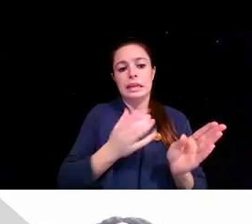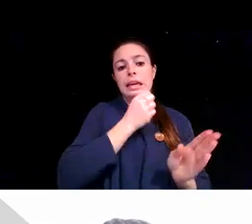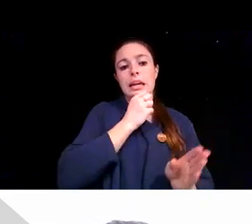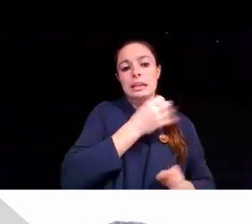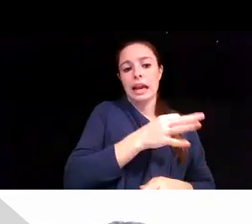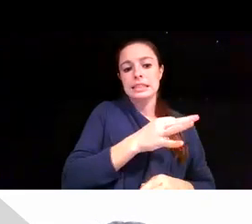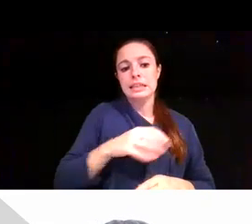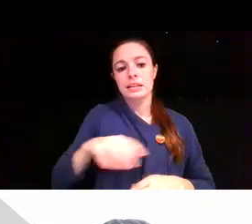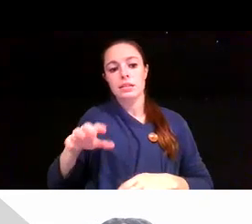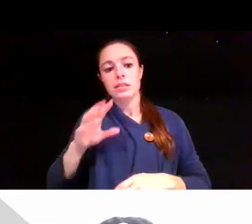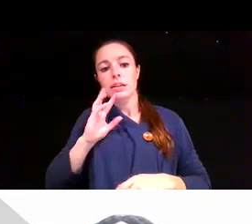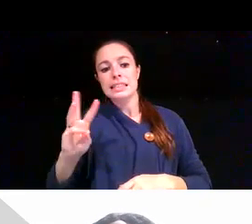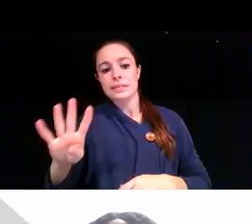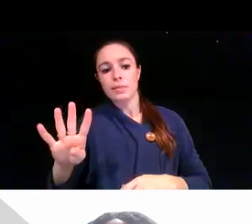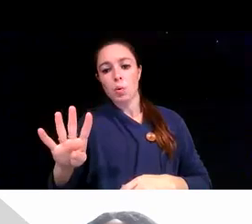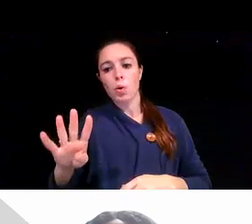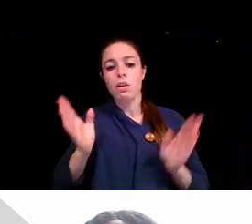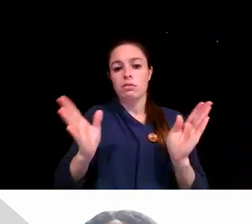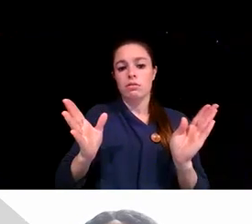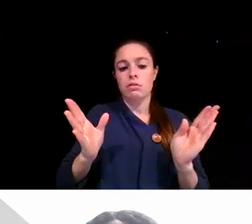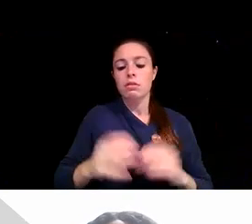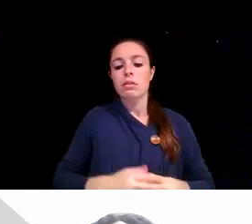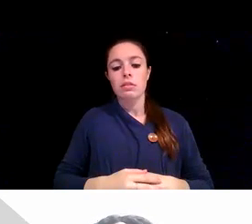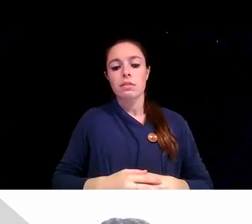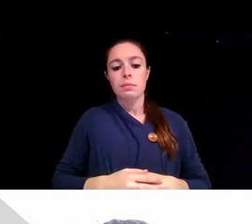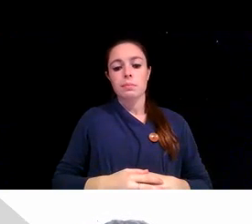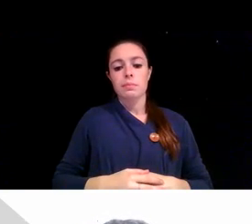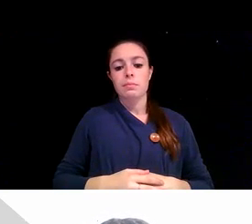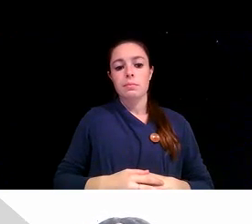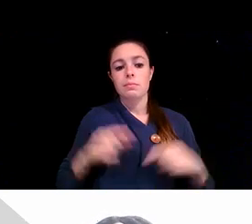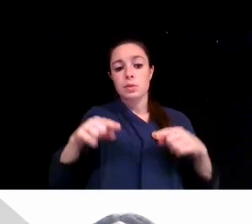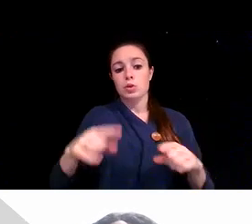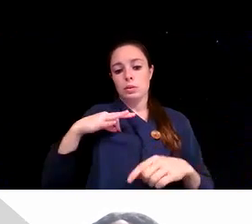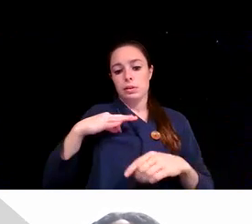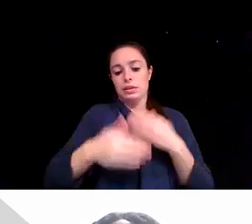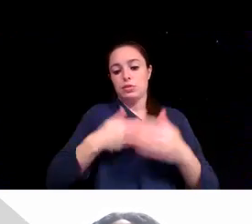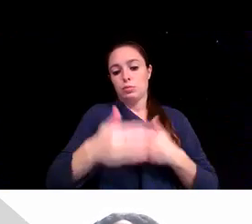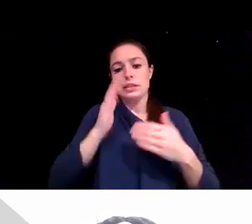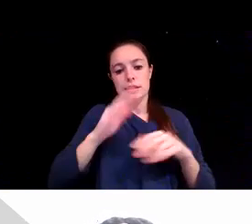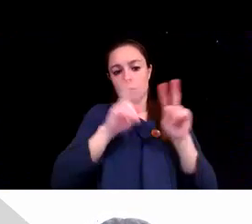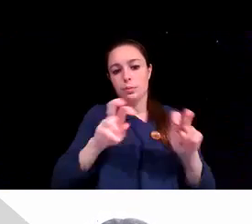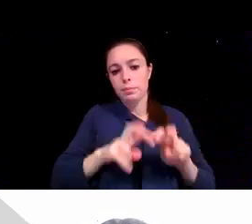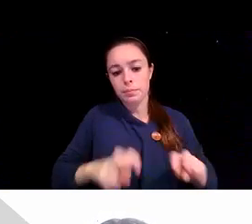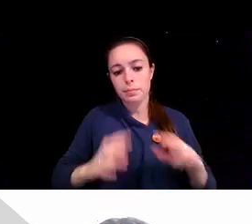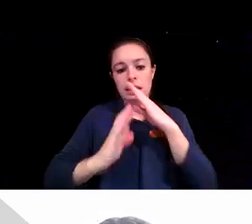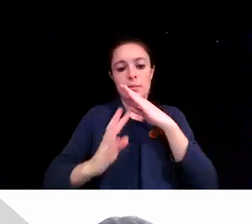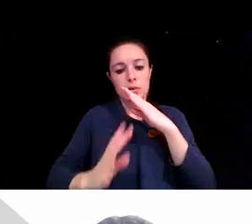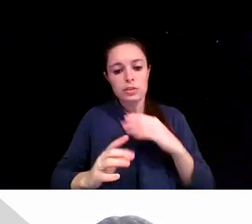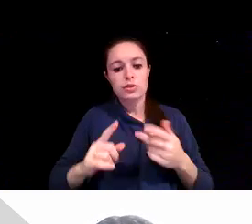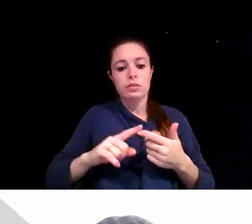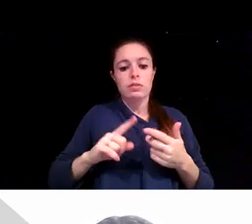system would also look into your immigration status, household size, and income.